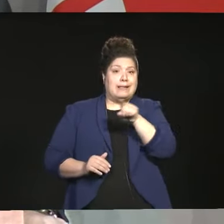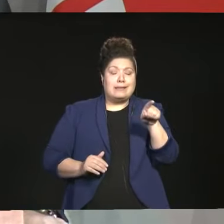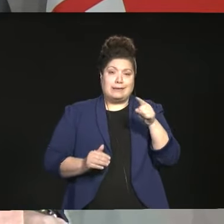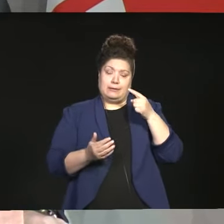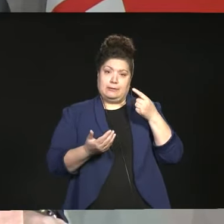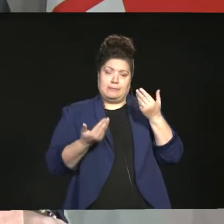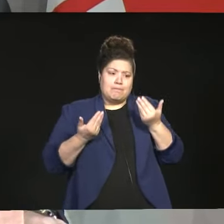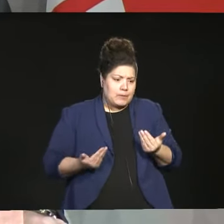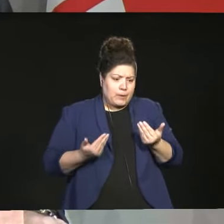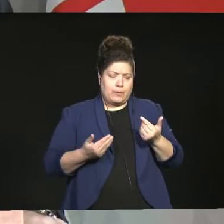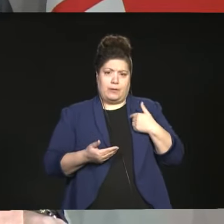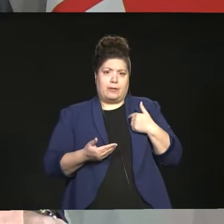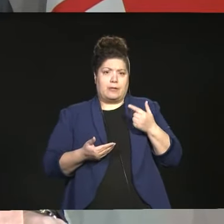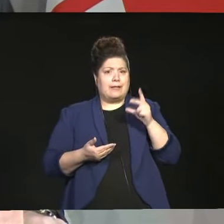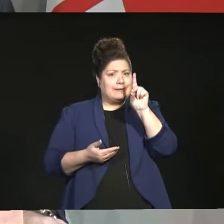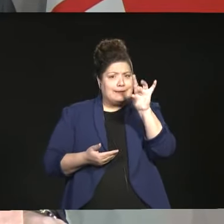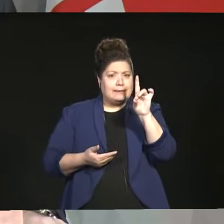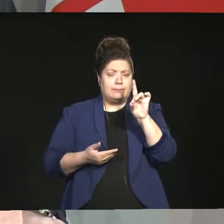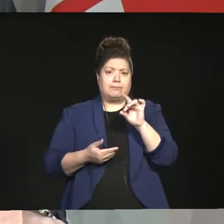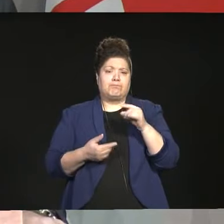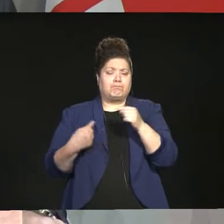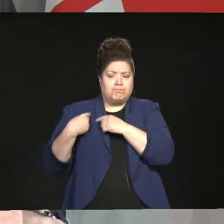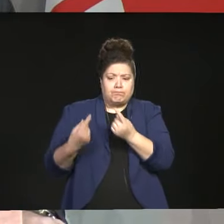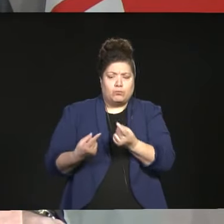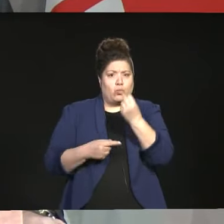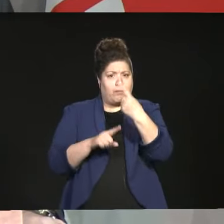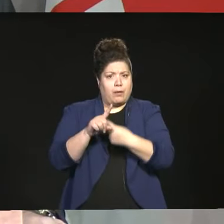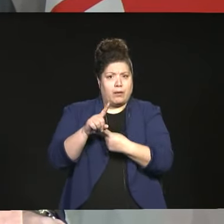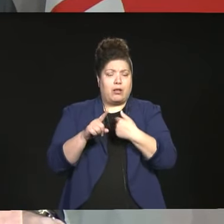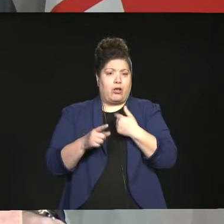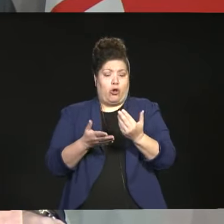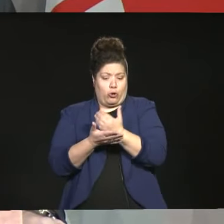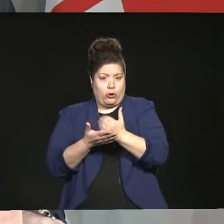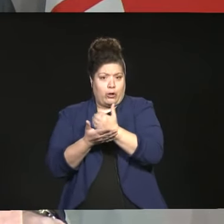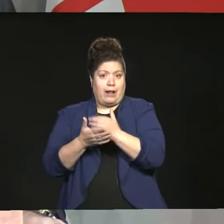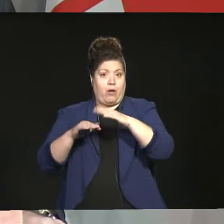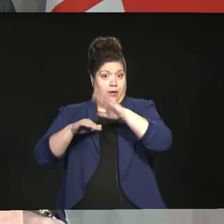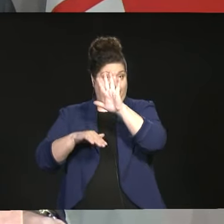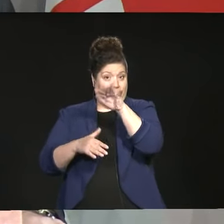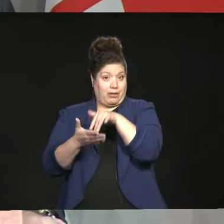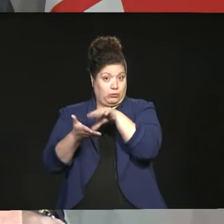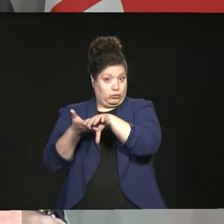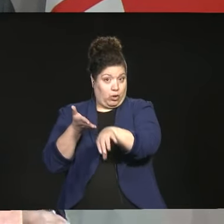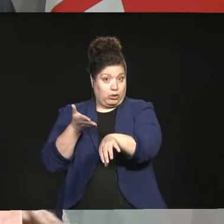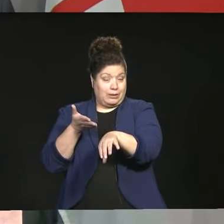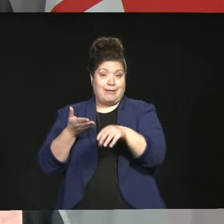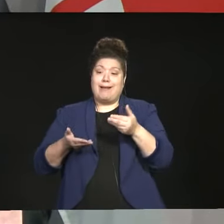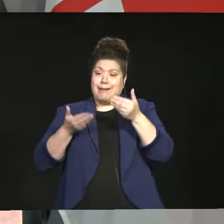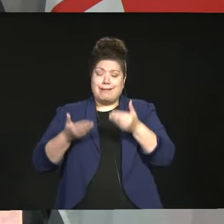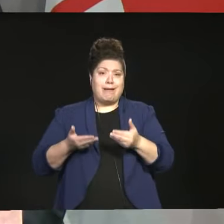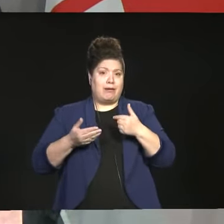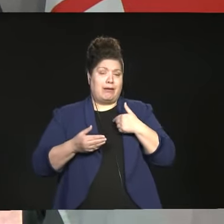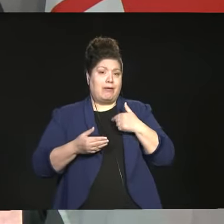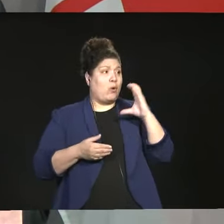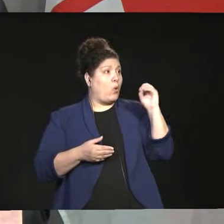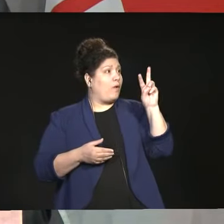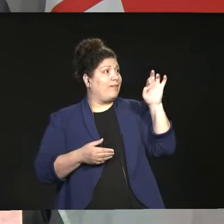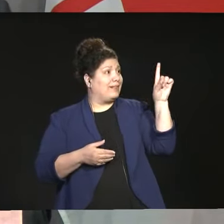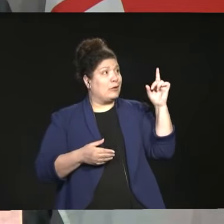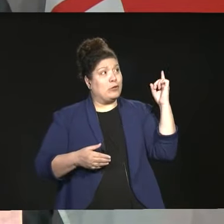in the past 12 months of $5,000 or more, and they don't have any income as a result of COVID-19, they can get this